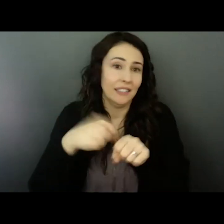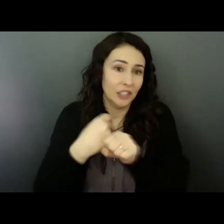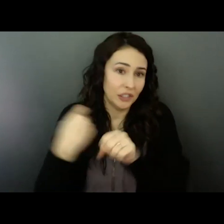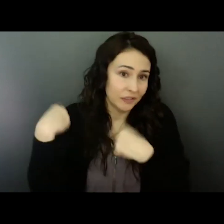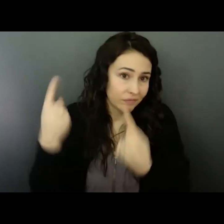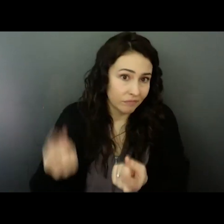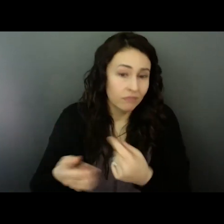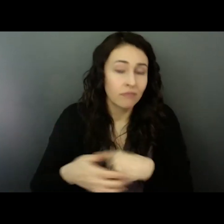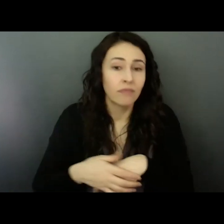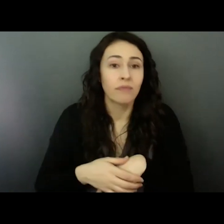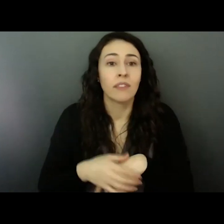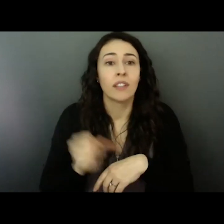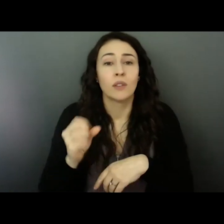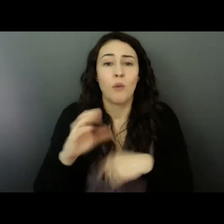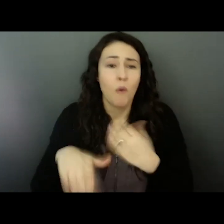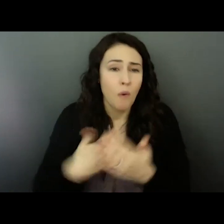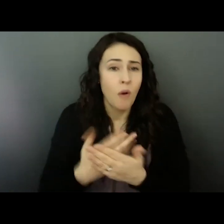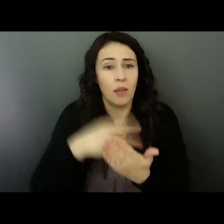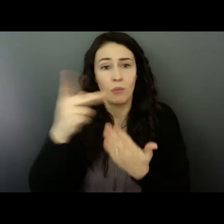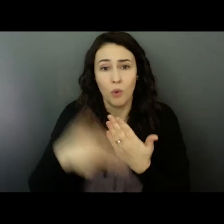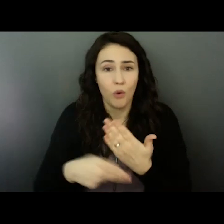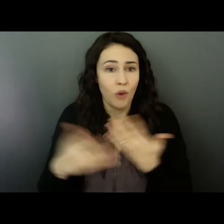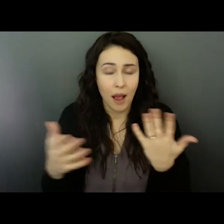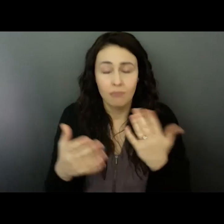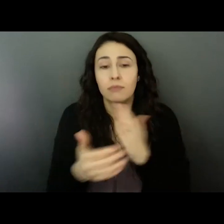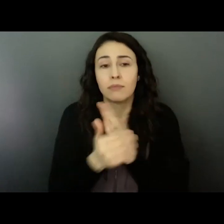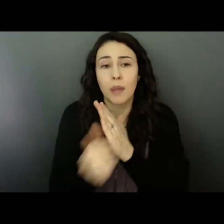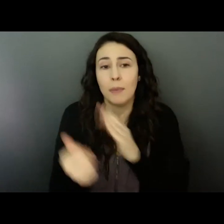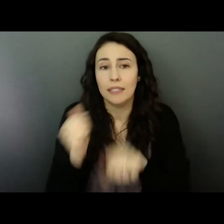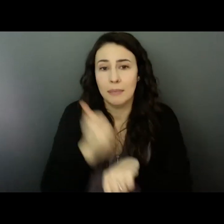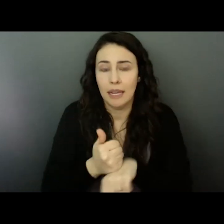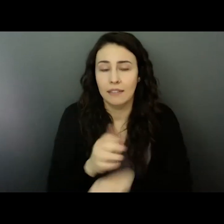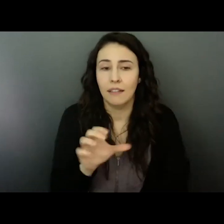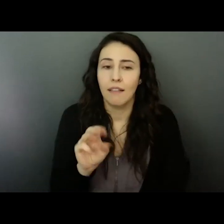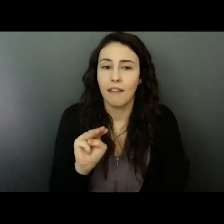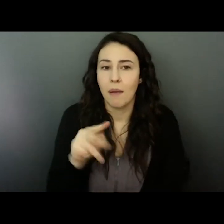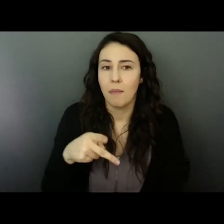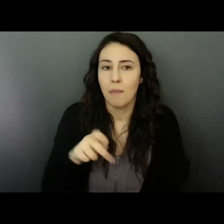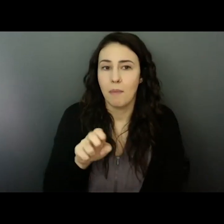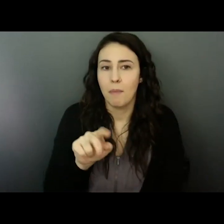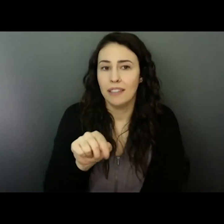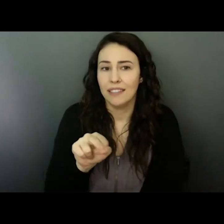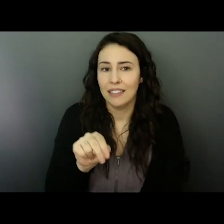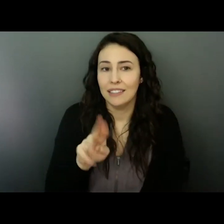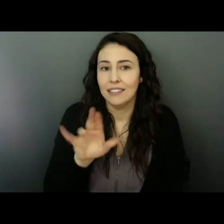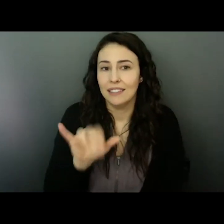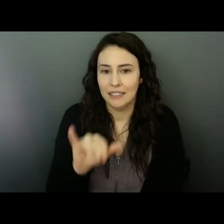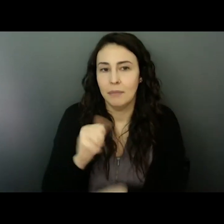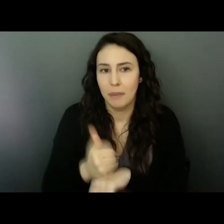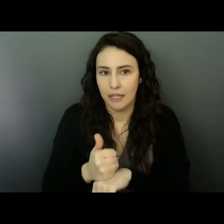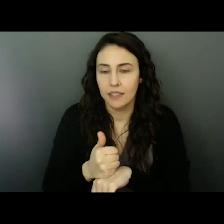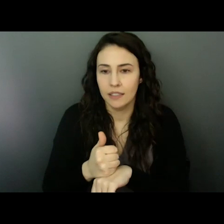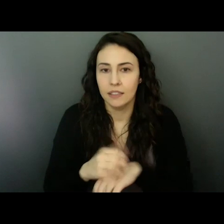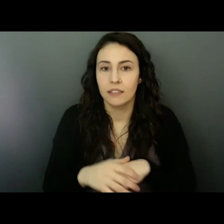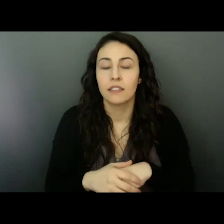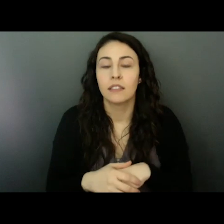programs are competency-based. And I'll talk a little bit more about that. And I know Dr. Howell, one of my